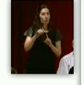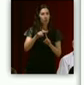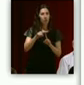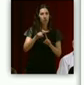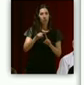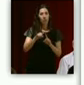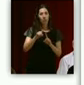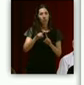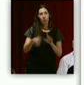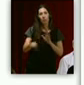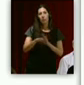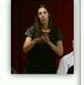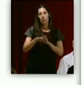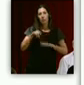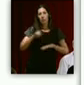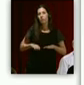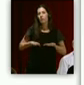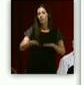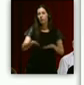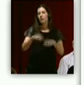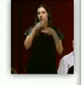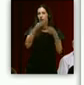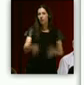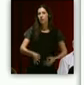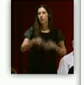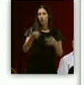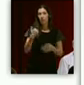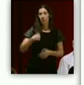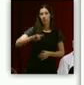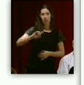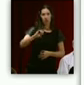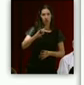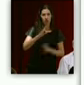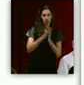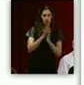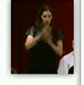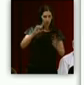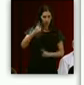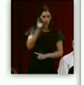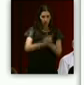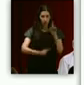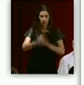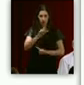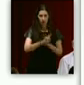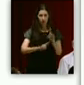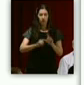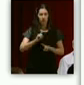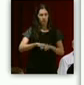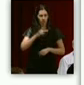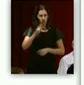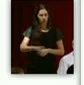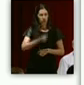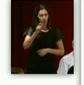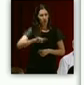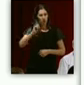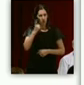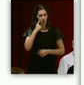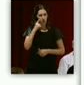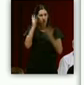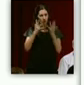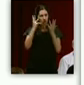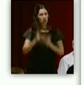at, so that I can continue the synchronization throughout the whole movie. Once we got rid of